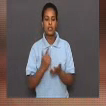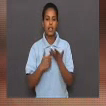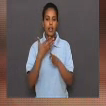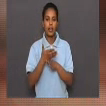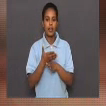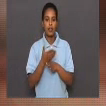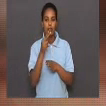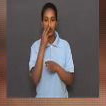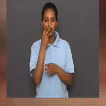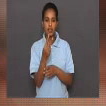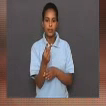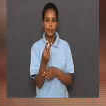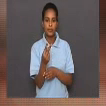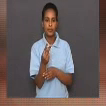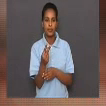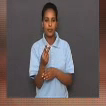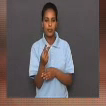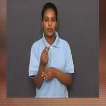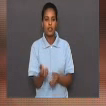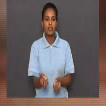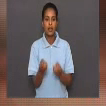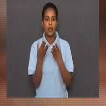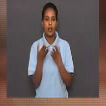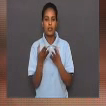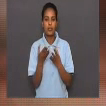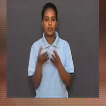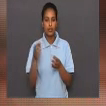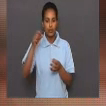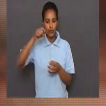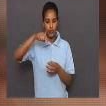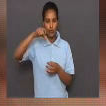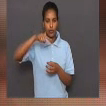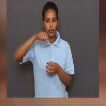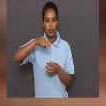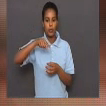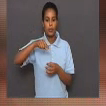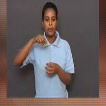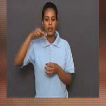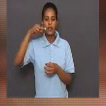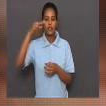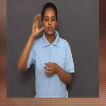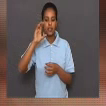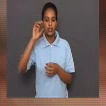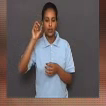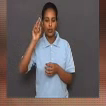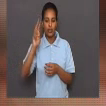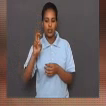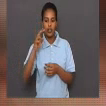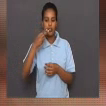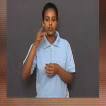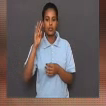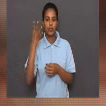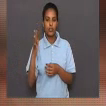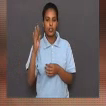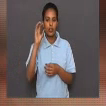Then, as you can see, several drops of phenolphthalein indicator solution